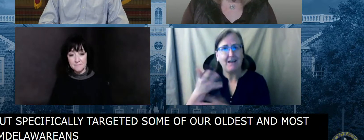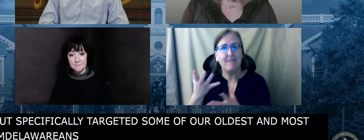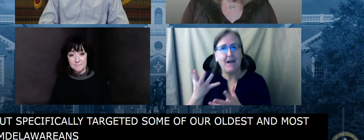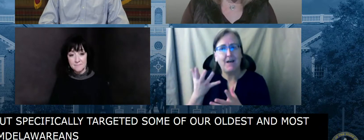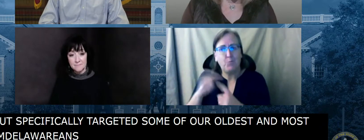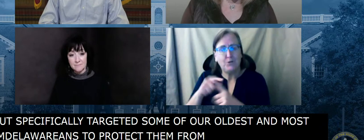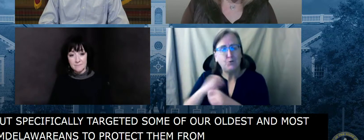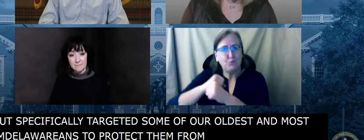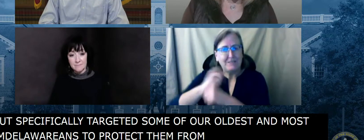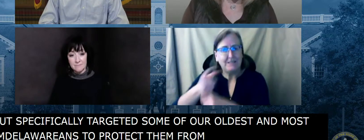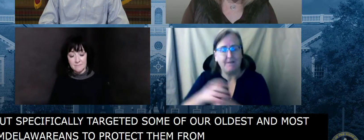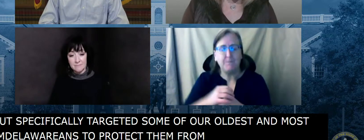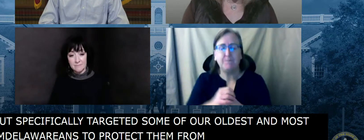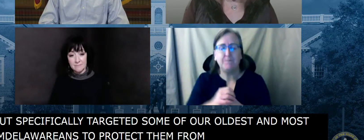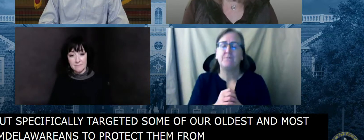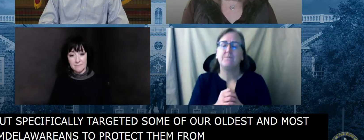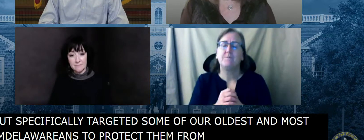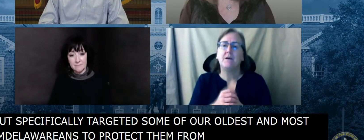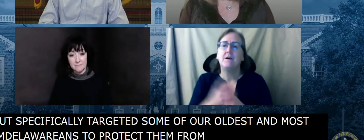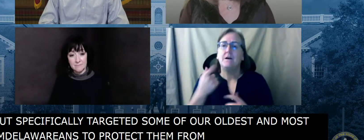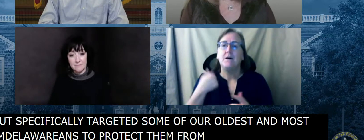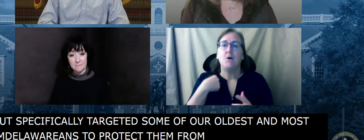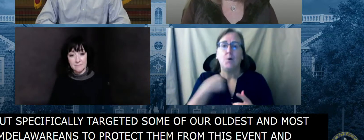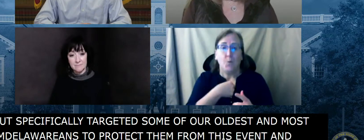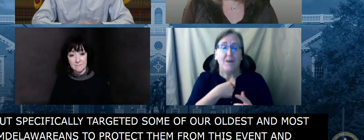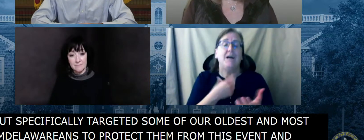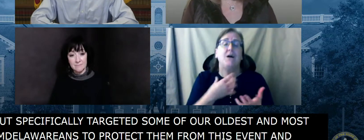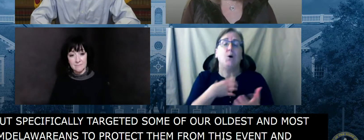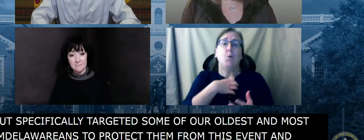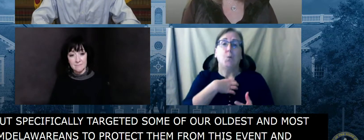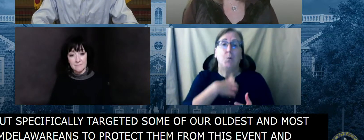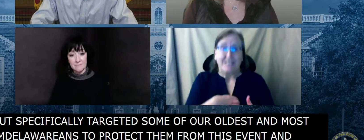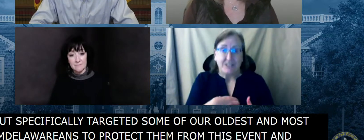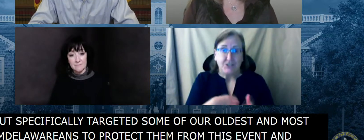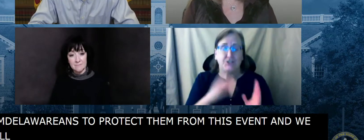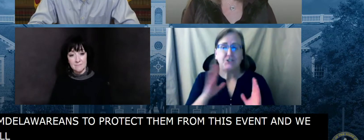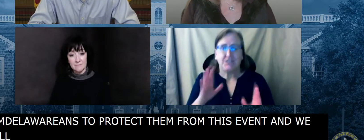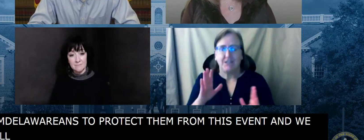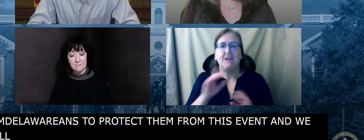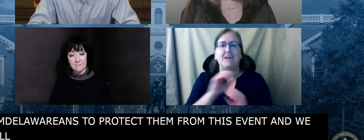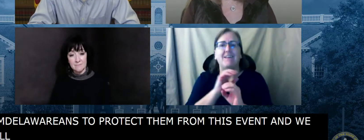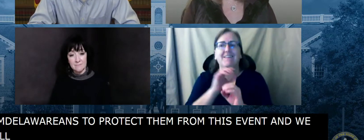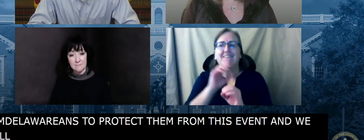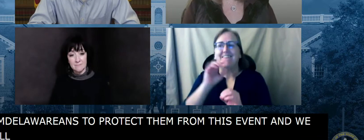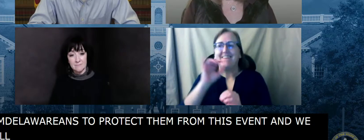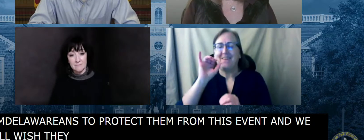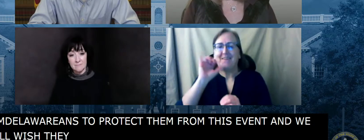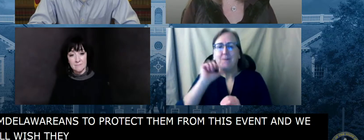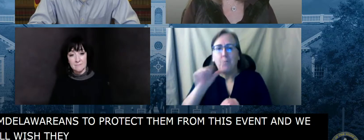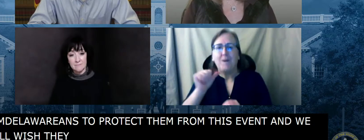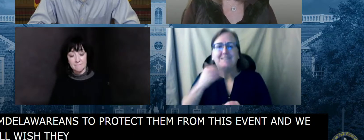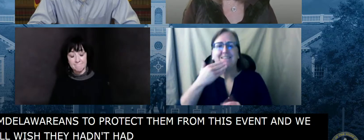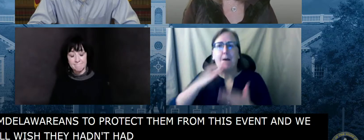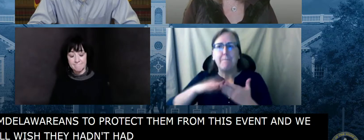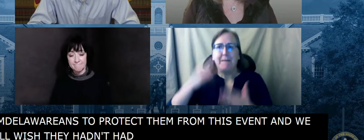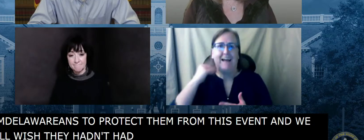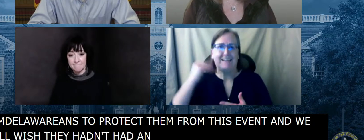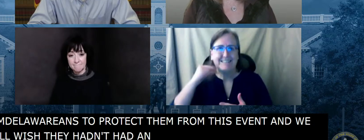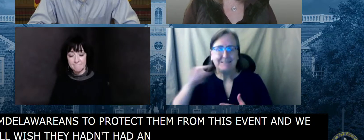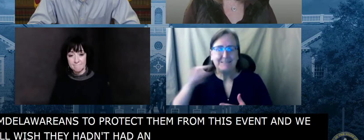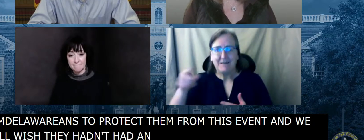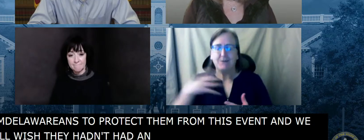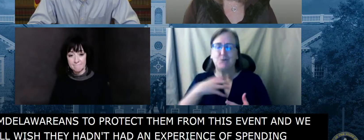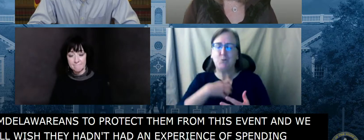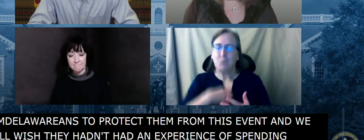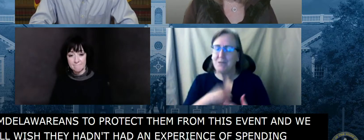and we all wish that they hadn't had an experience of spending too much time in traffic